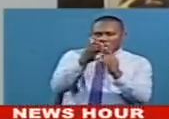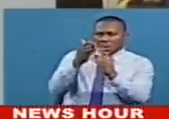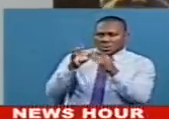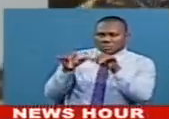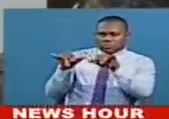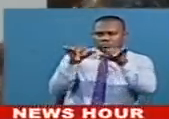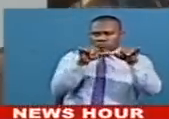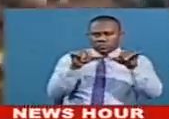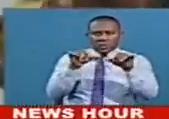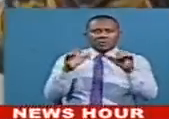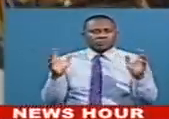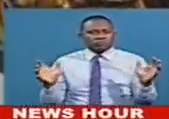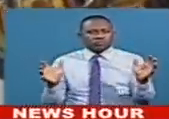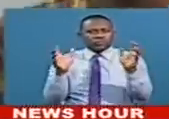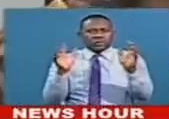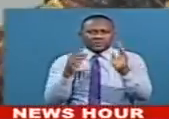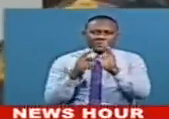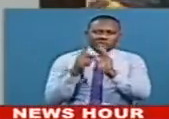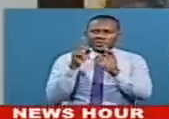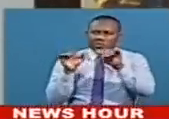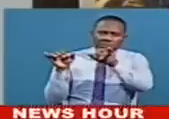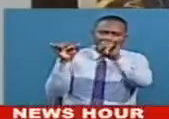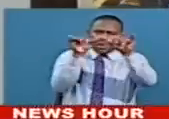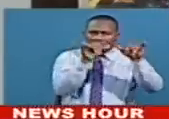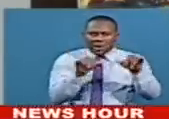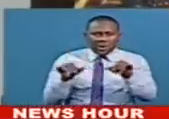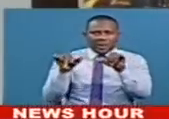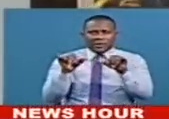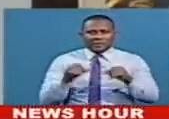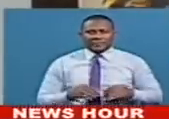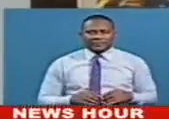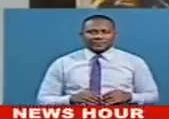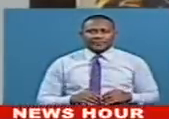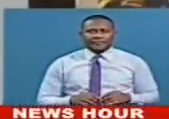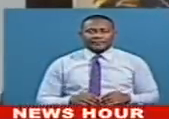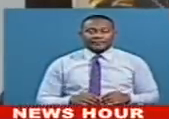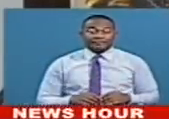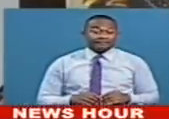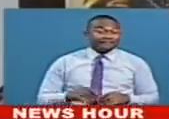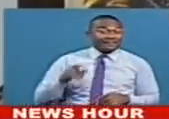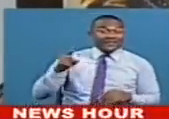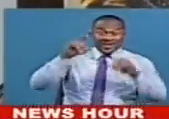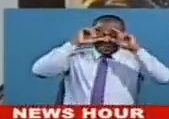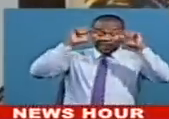anybody behind. We all want to go together along a broad front. The president